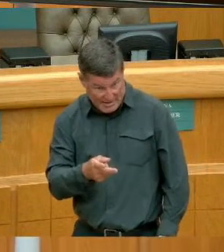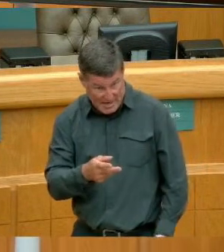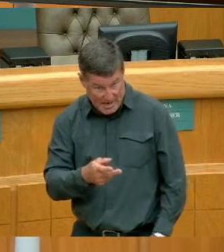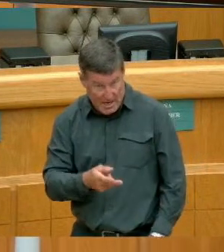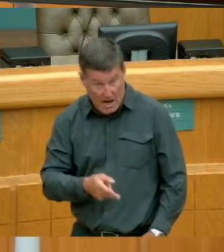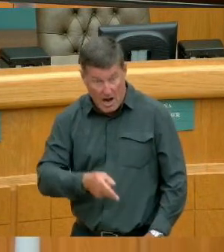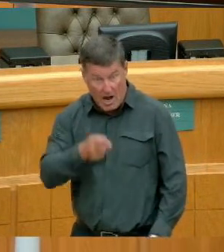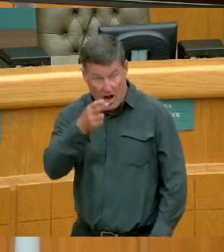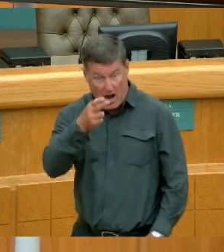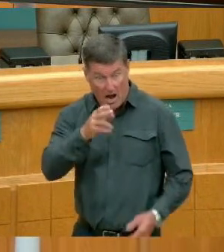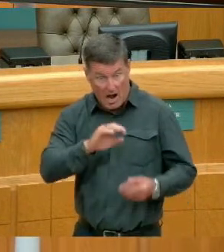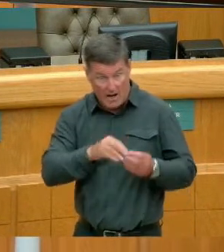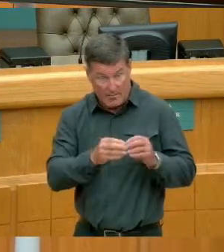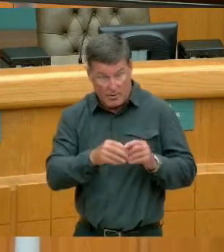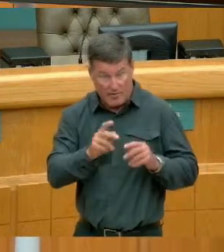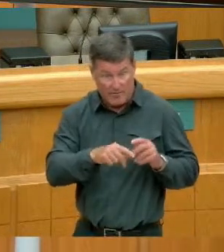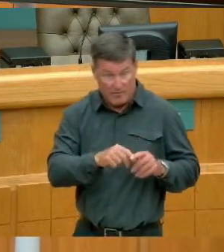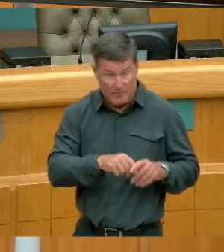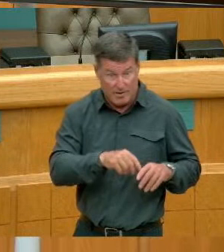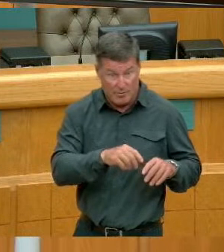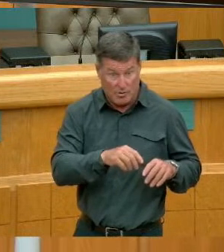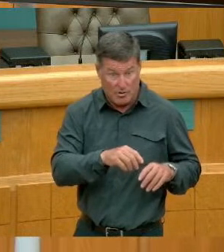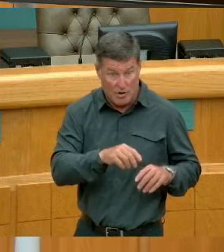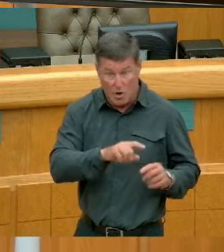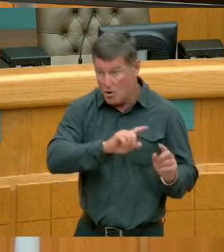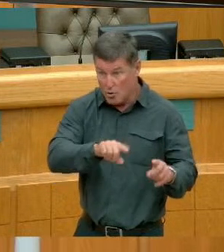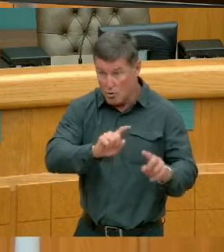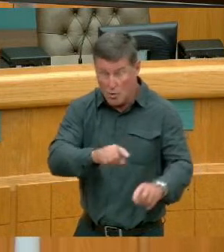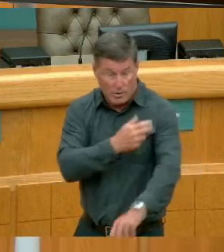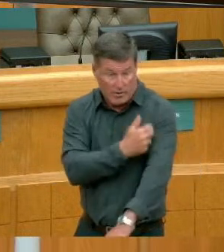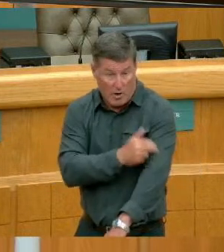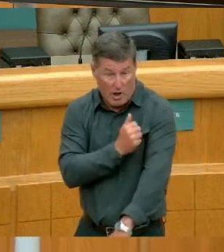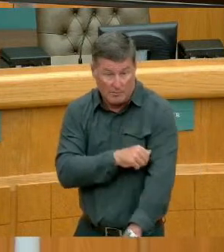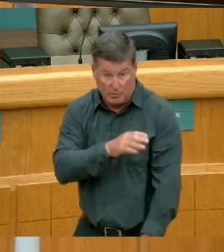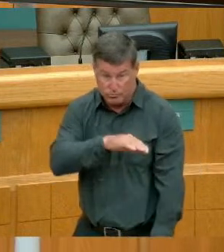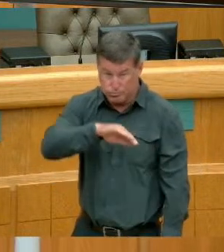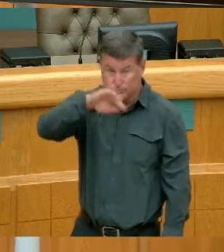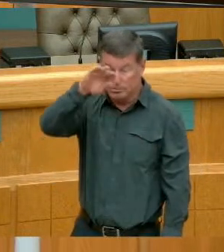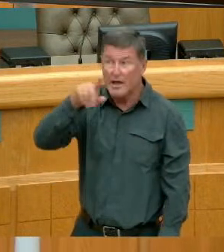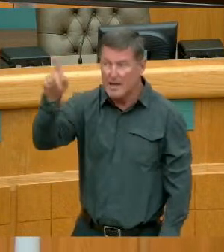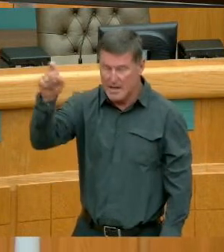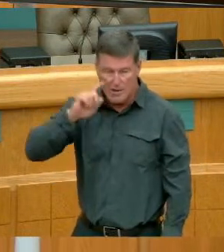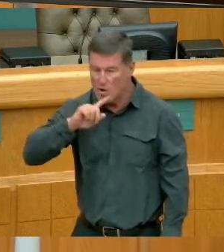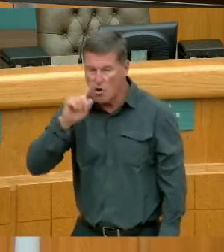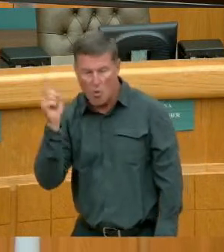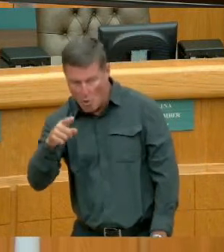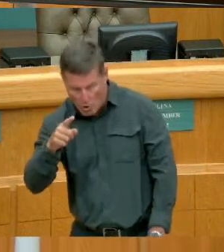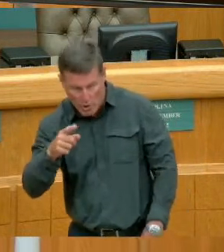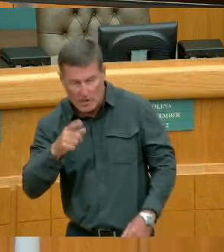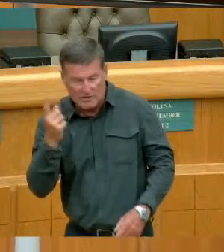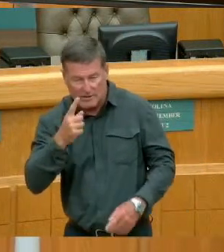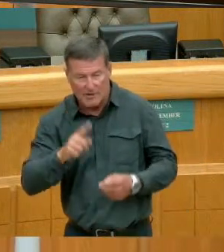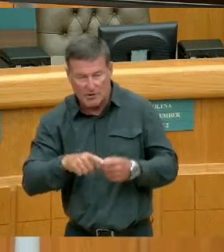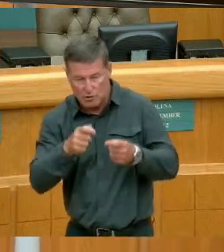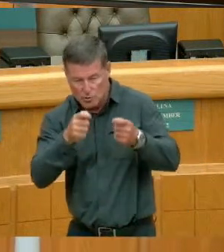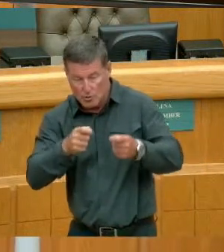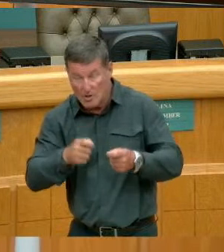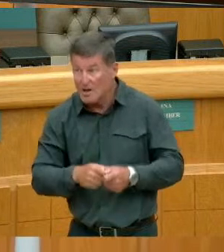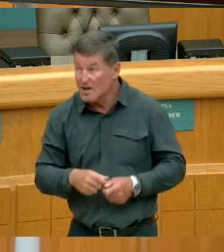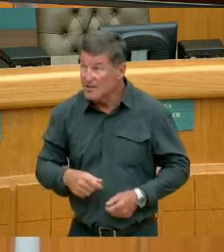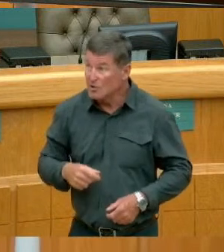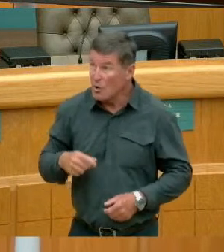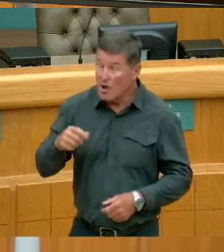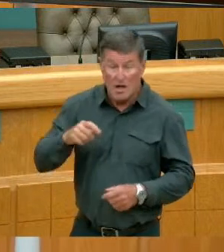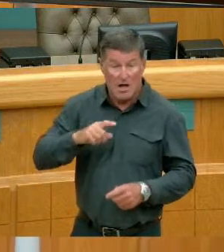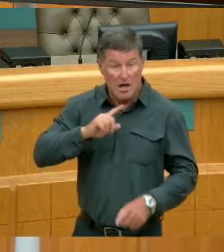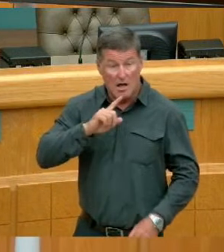may arise in other parts of the state. This is a very serious situation. The governor would not do this unless we were